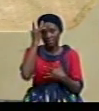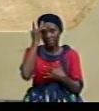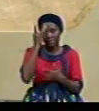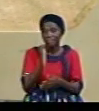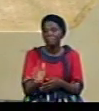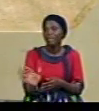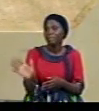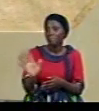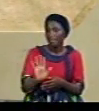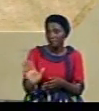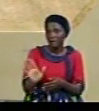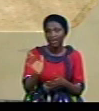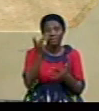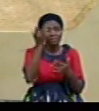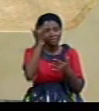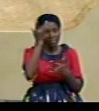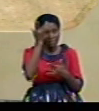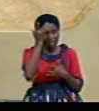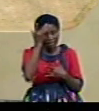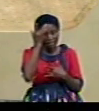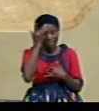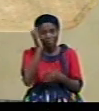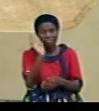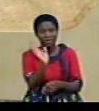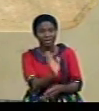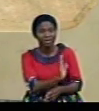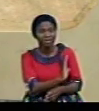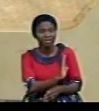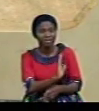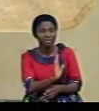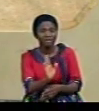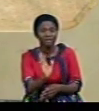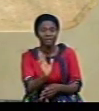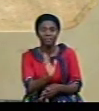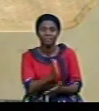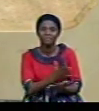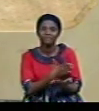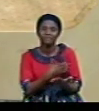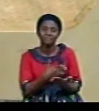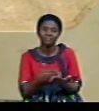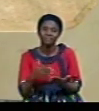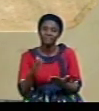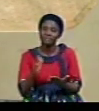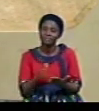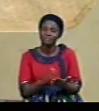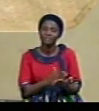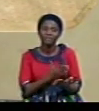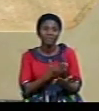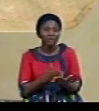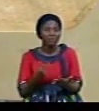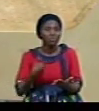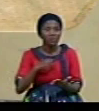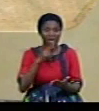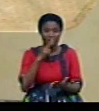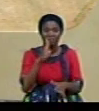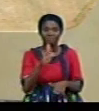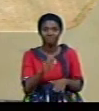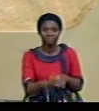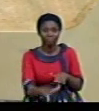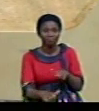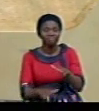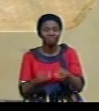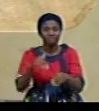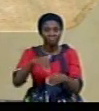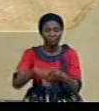sickness bye bye sickness sickness bye bye we are Marching into